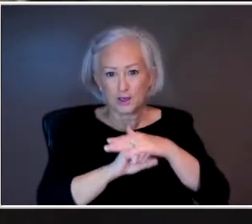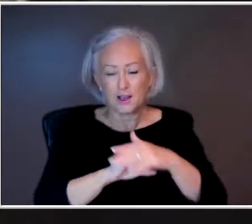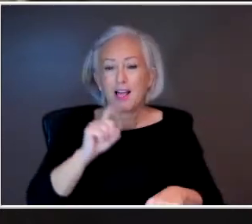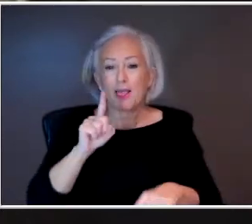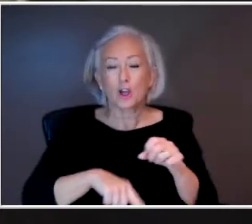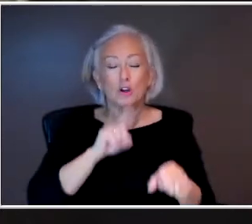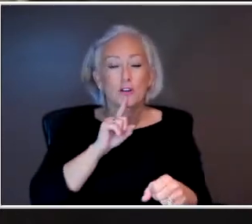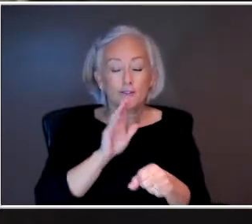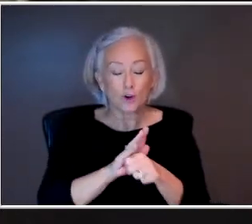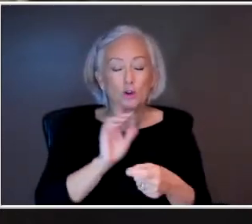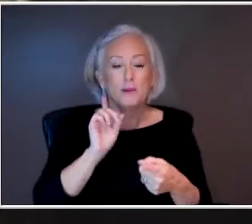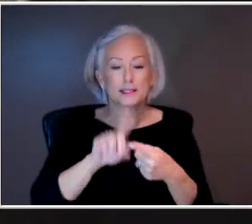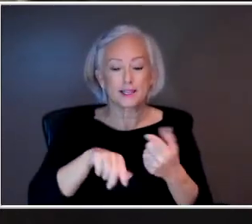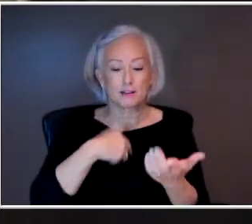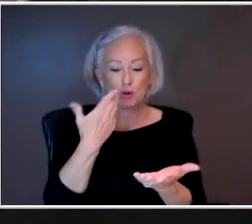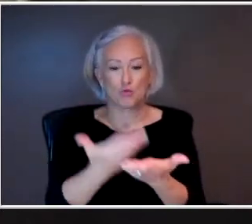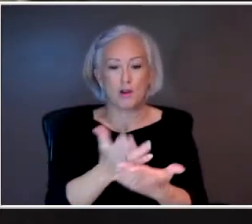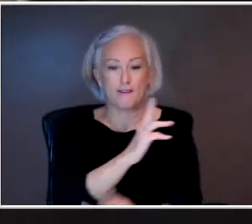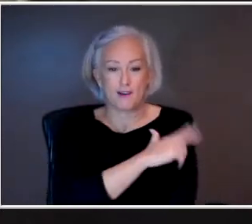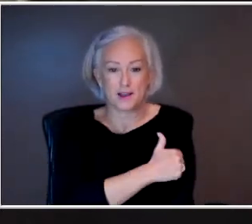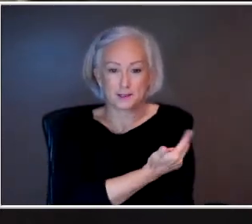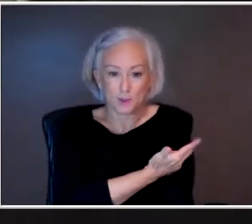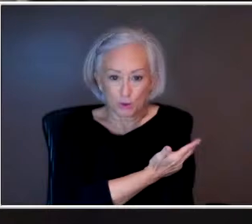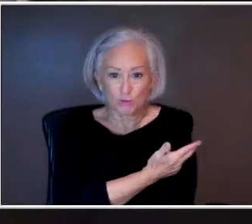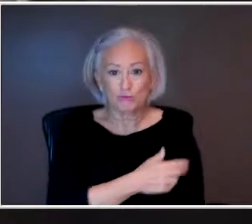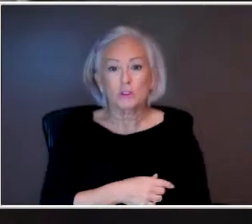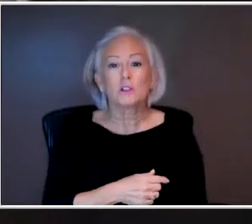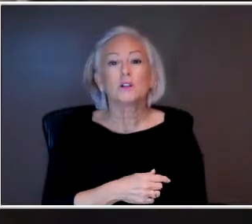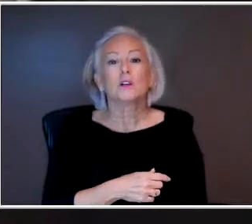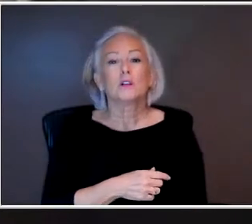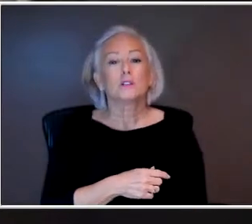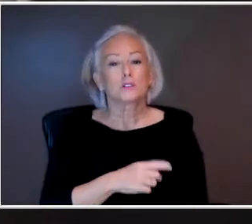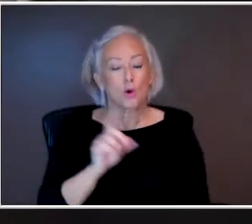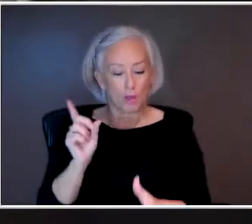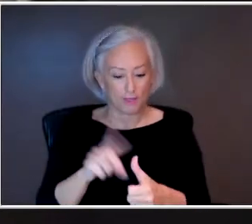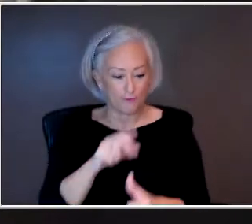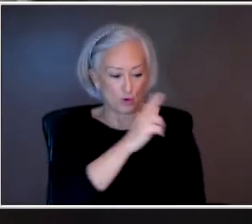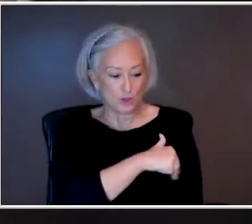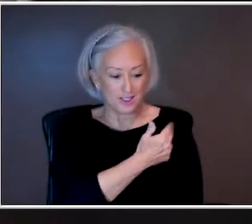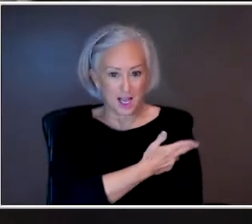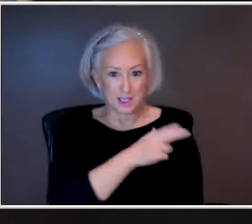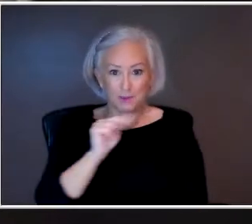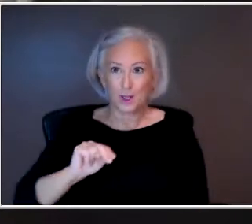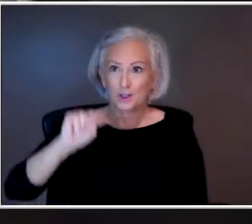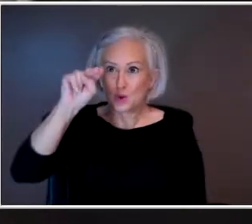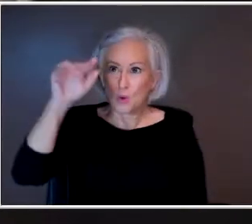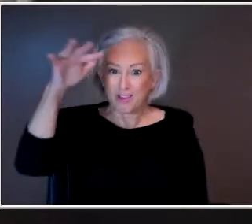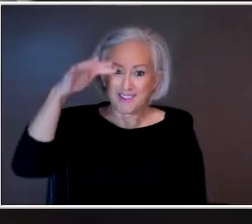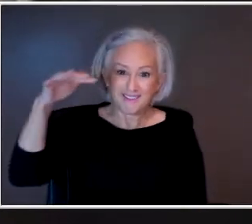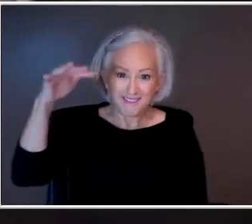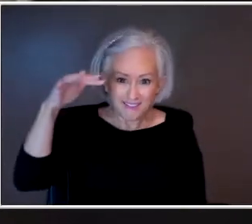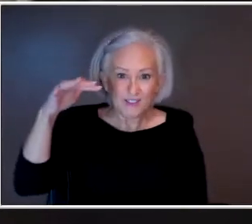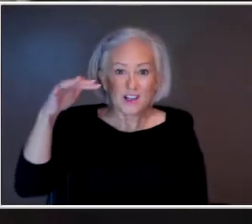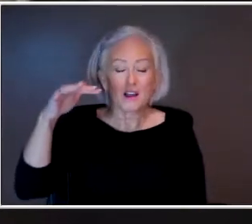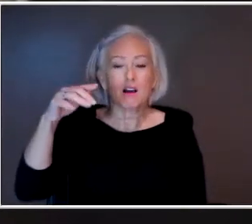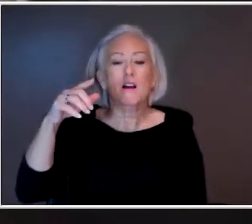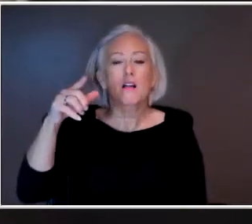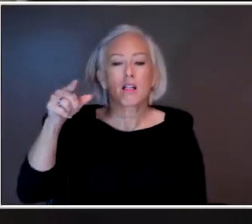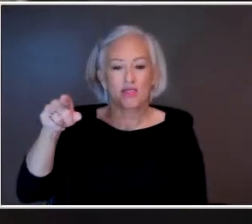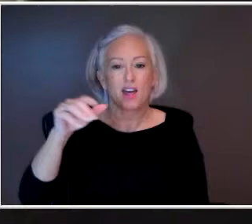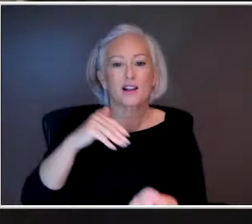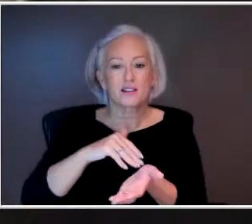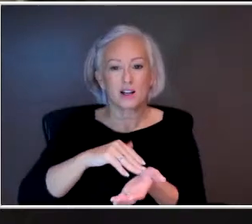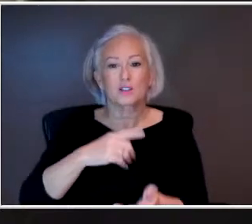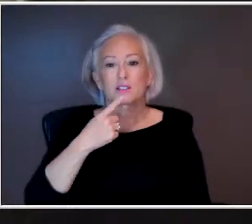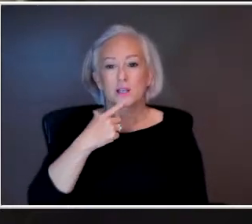went to the hospital. So it's when he went to that first hospital that the doctor told me that he had a pretty large stroke.